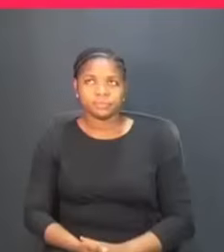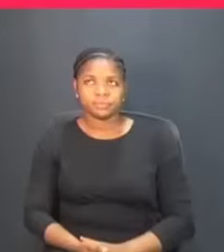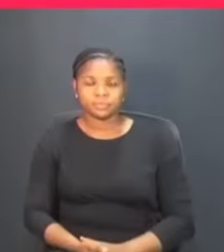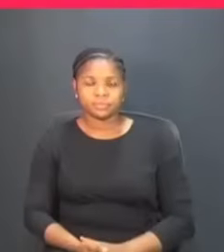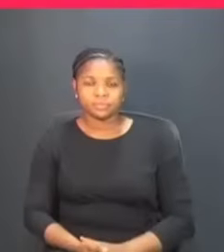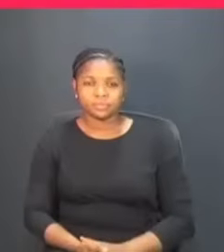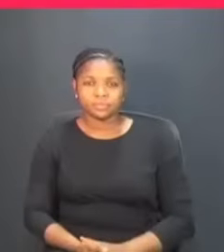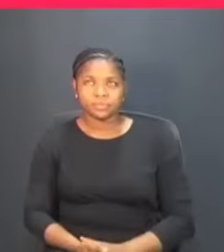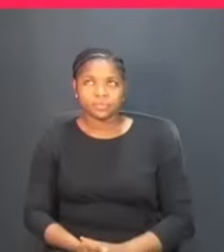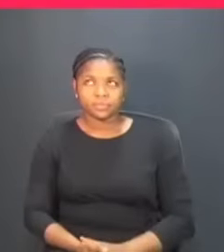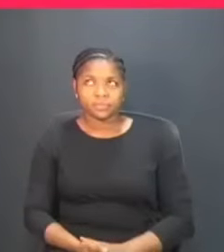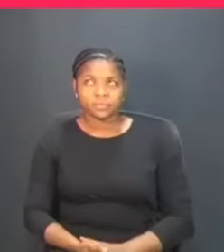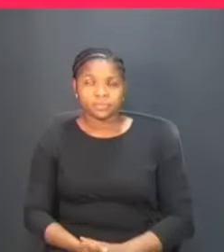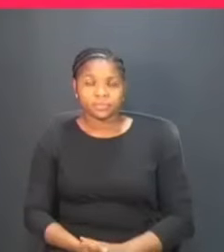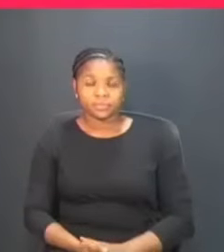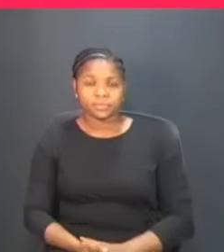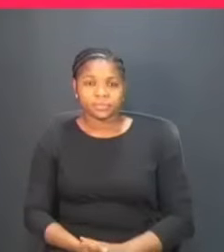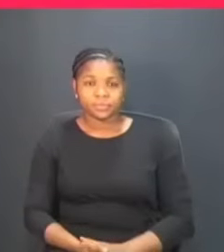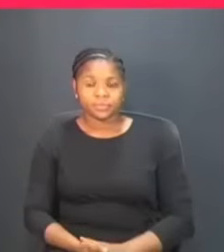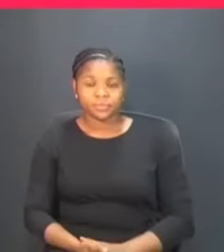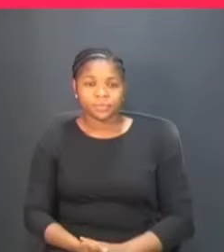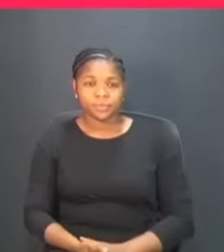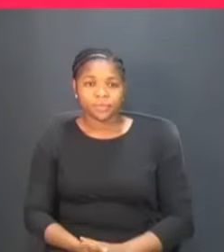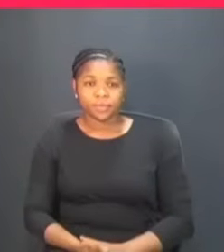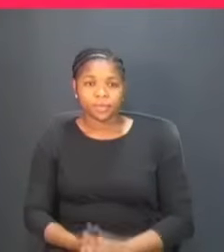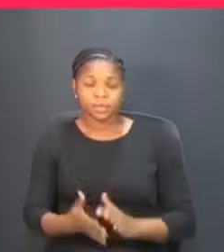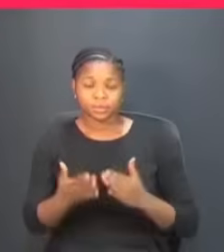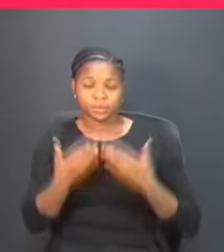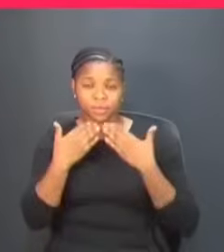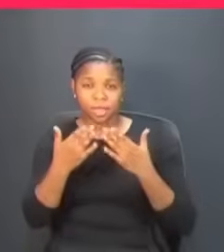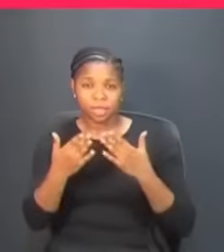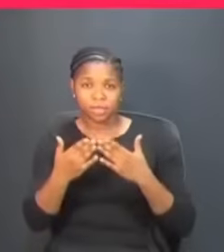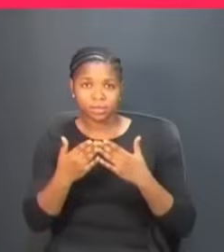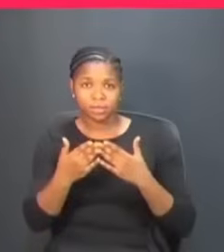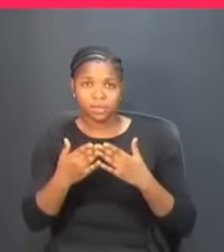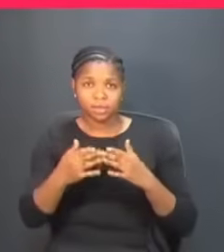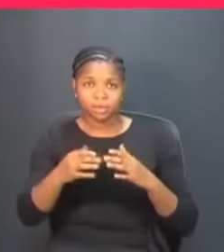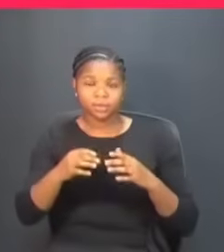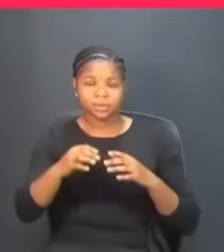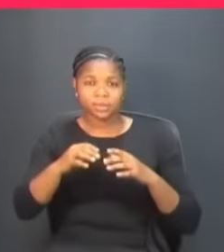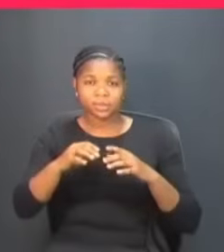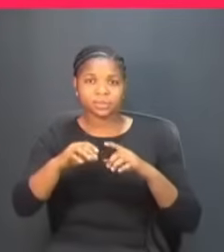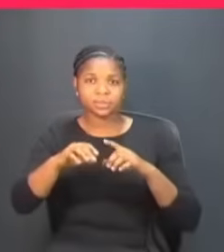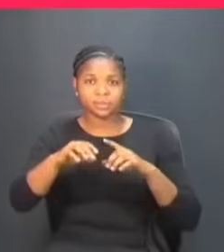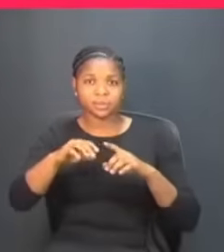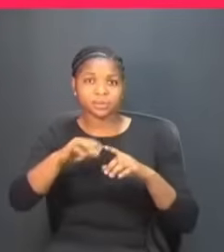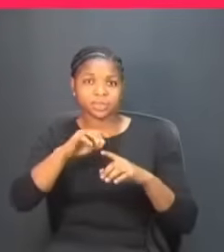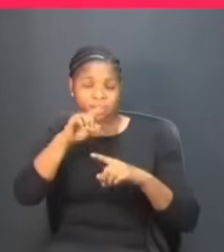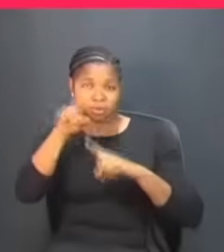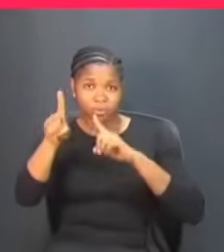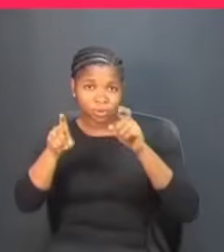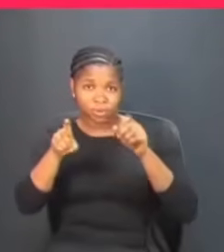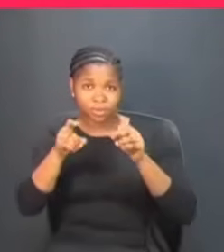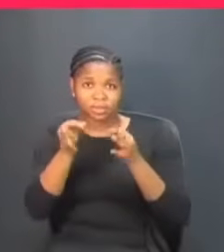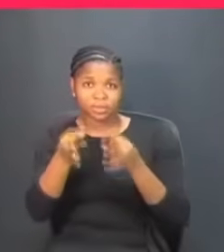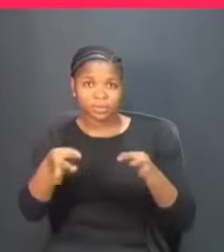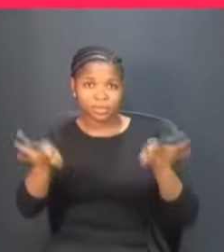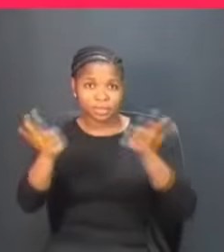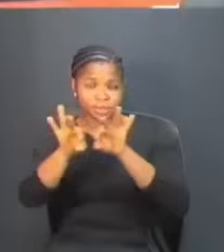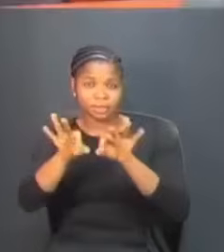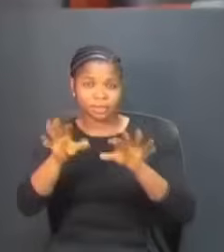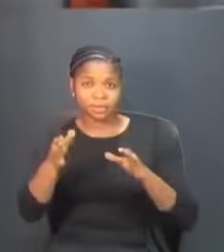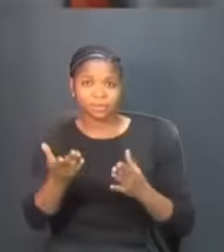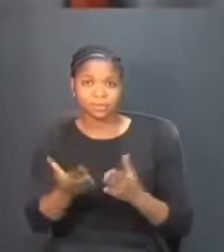Thank you, Mr. Speaker. This question is very important. That's why I have reason to ask again. Mr. Speaker, the fact of the matter is